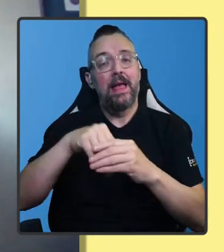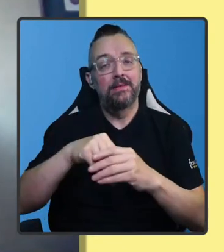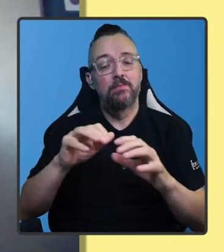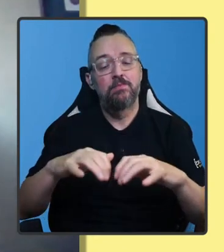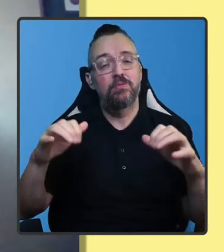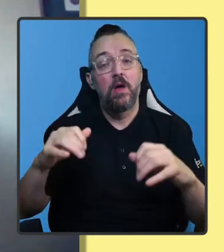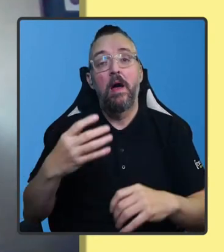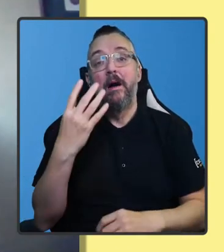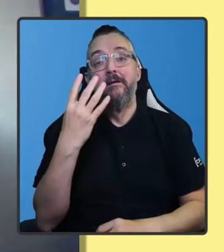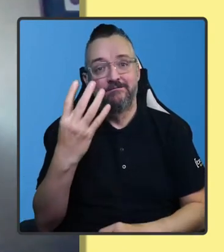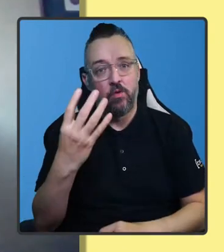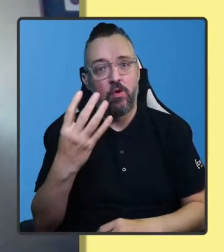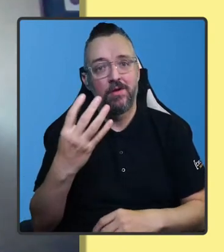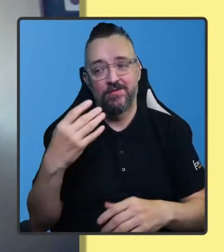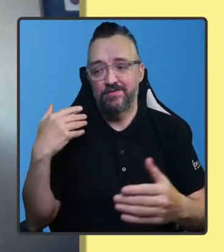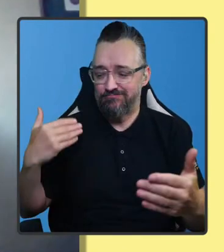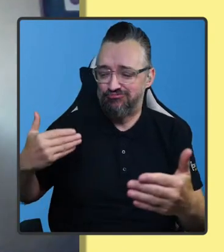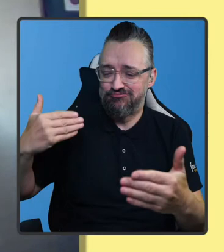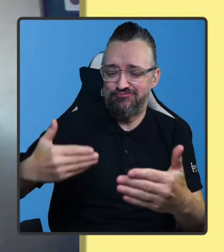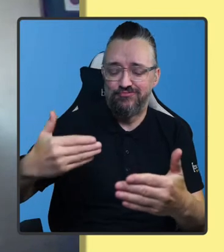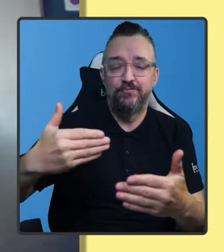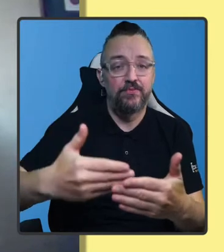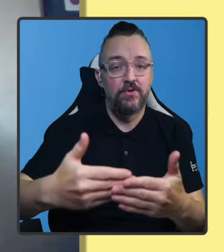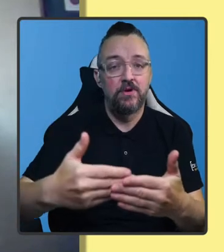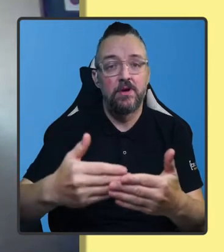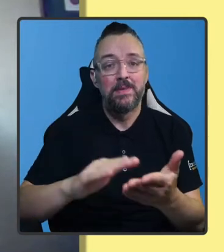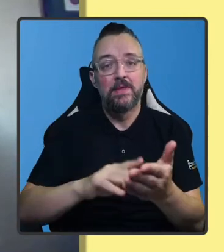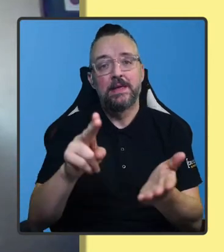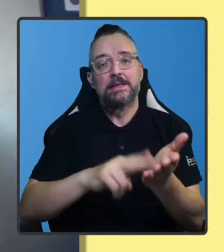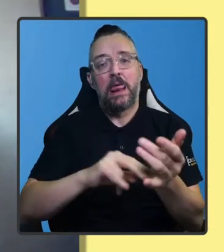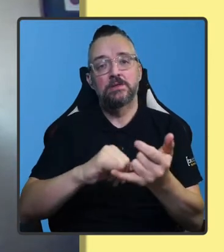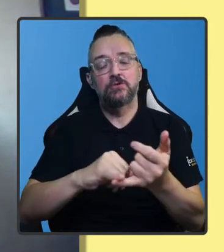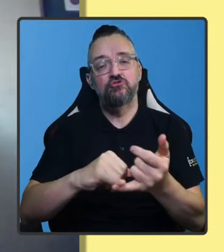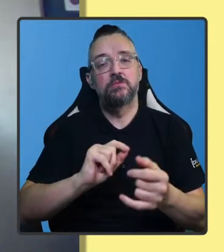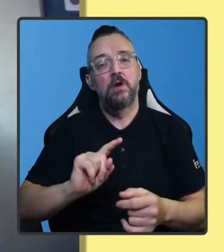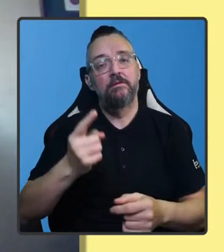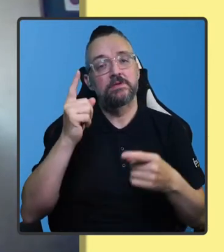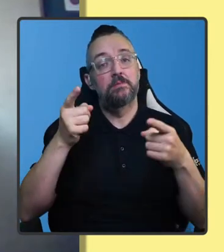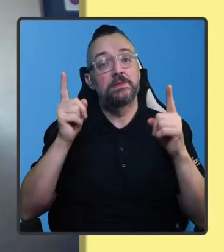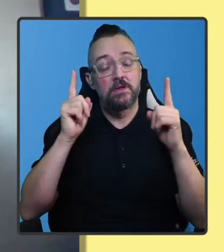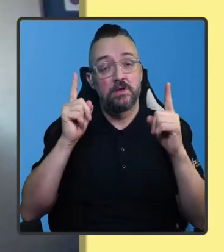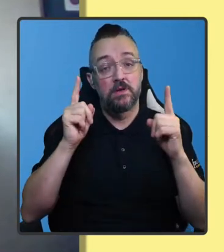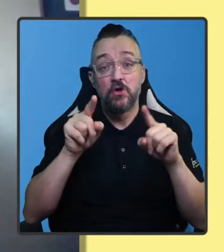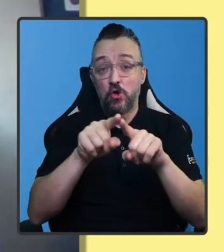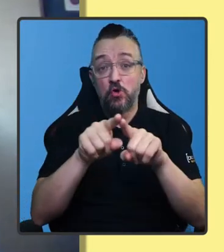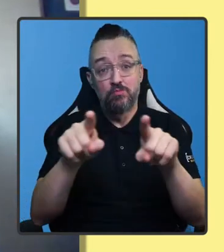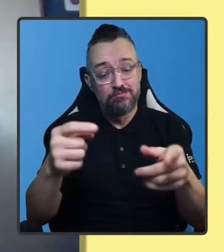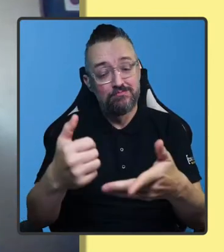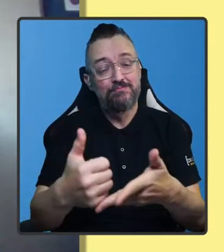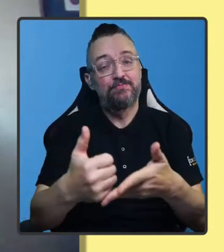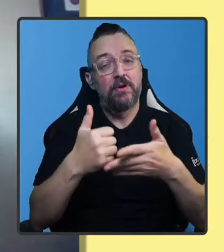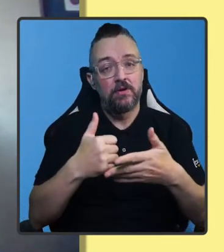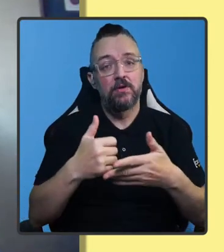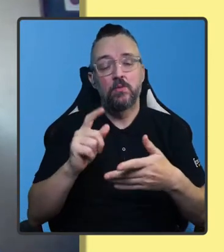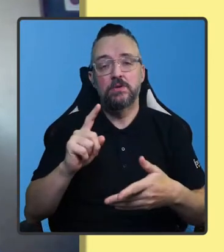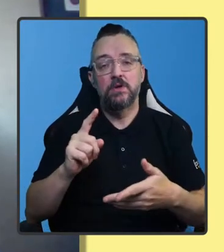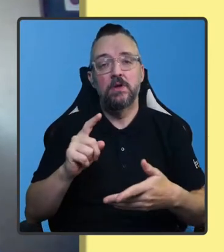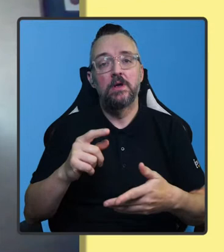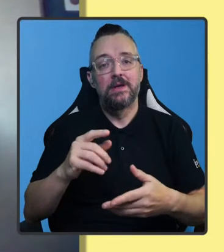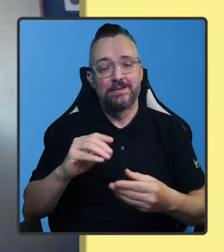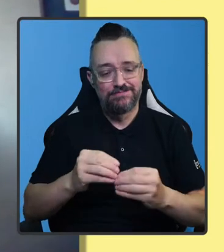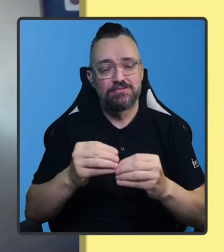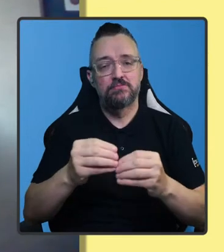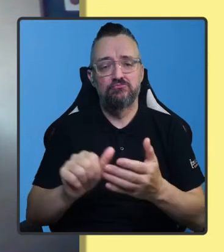secured Nicola Sturgeon as our First Minister. And more than that, you delivered an undeniable mandate for a new independence referendum.